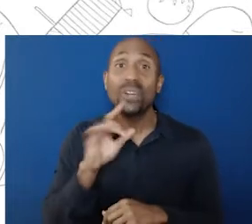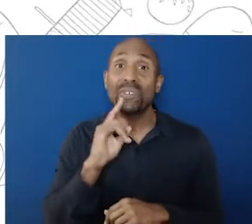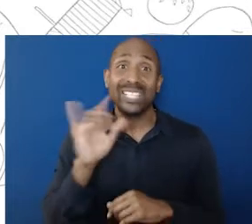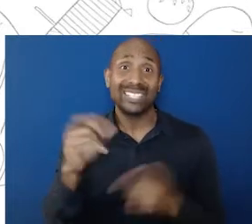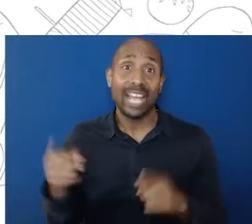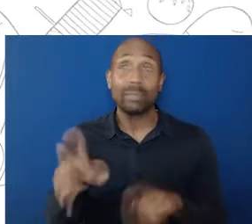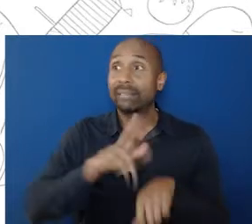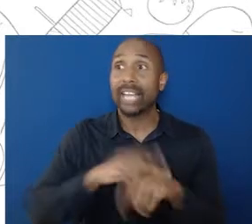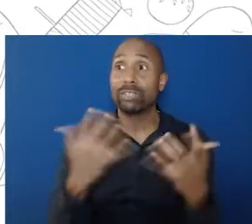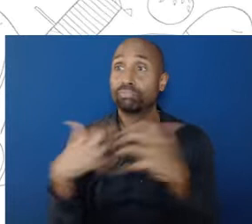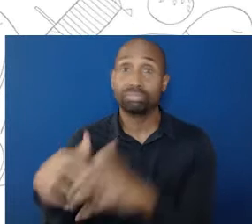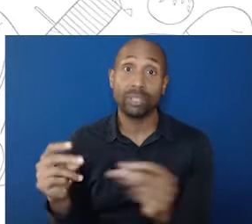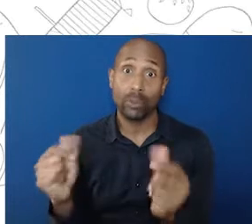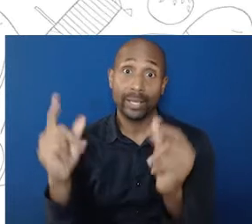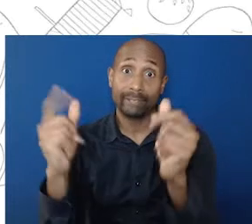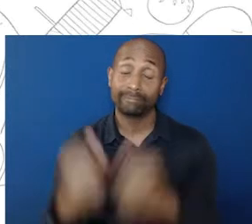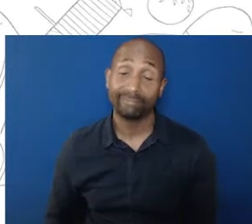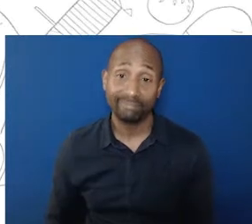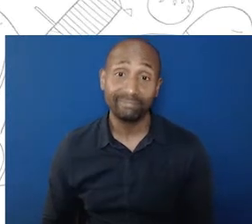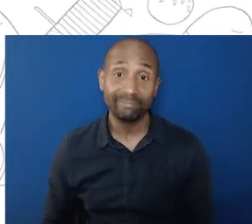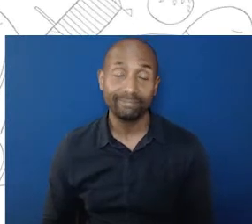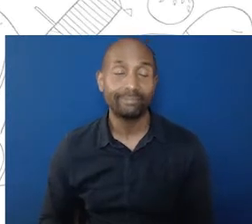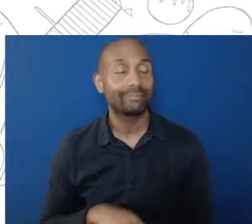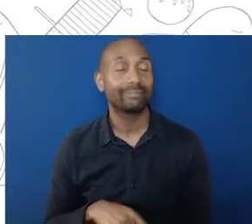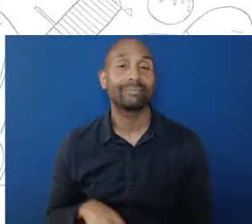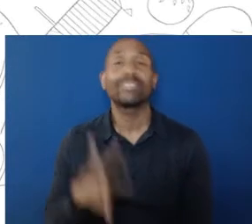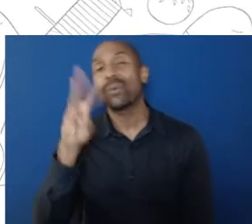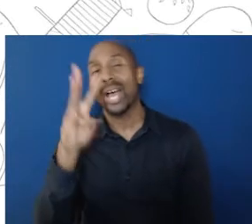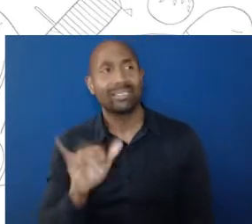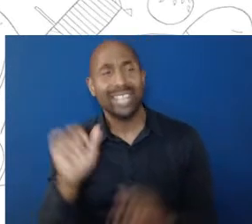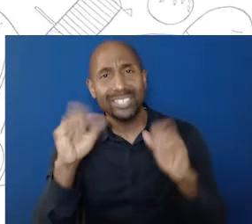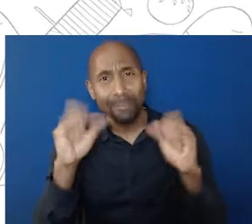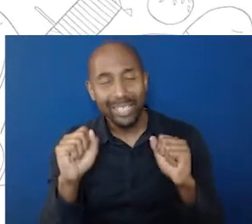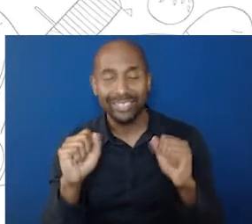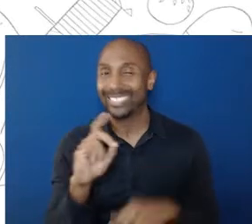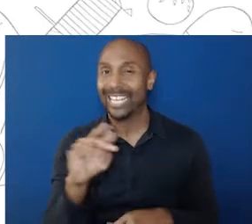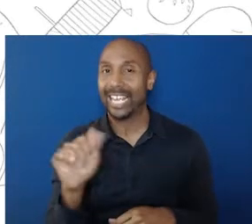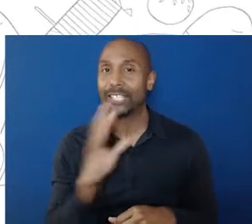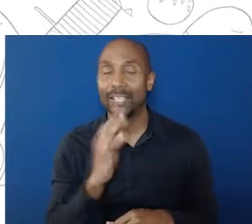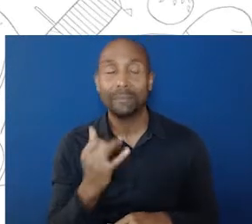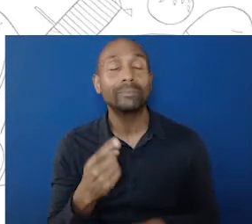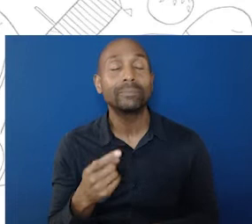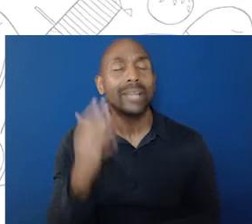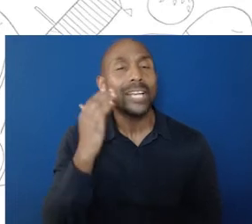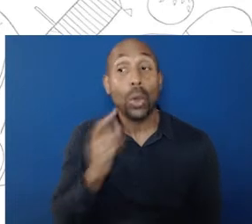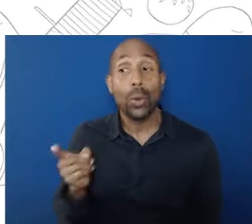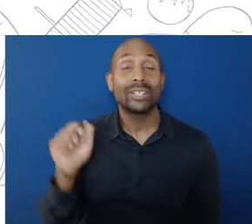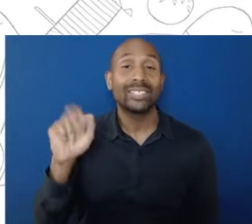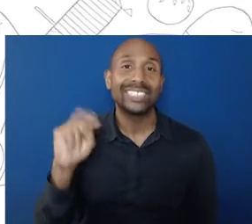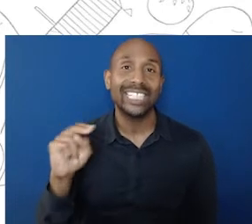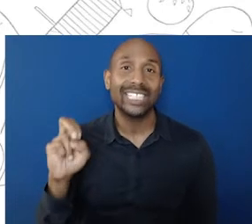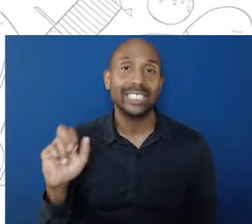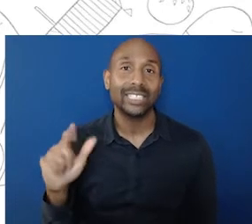and really quickly, just like that. Wow, that's amazing. Because I know that in Senegal, not